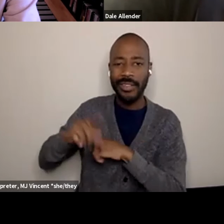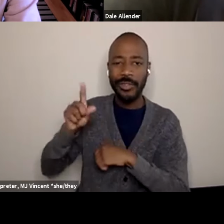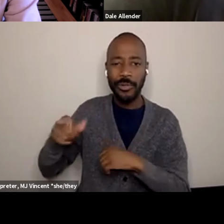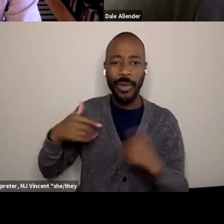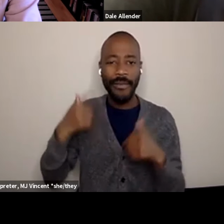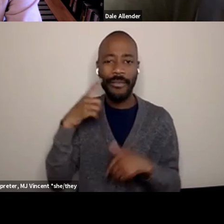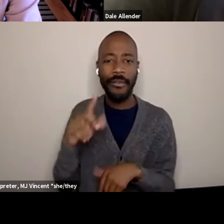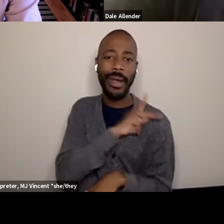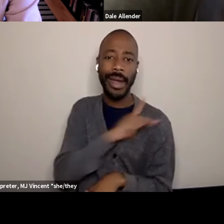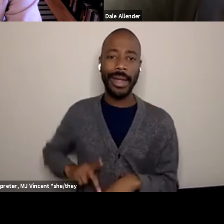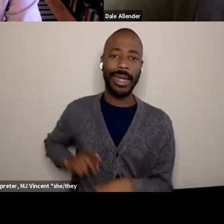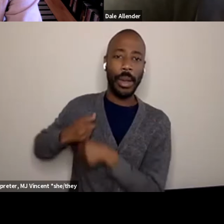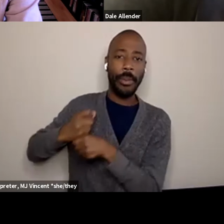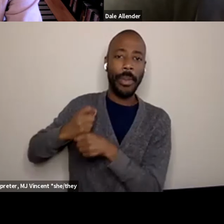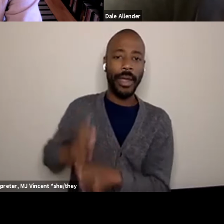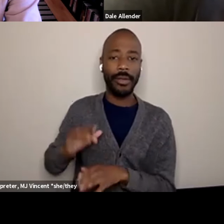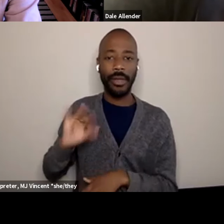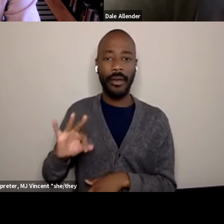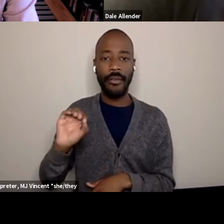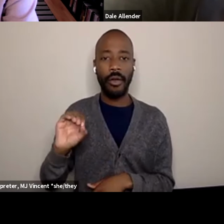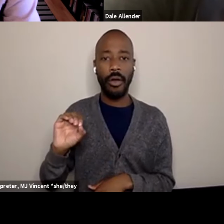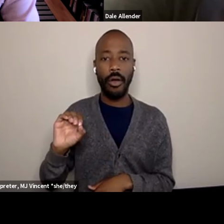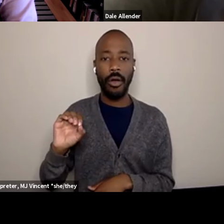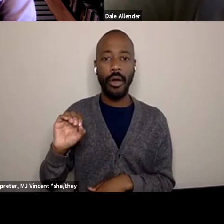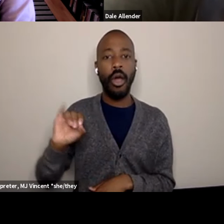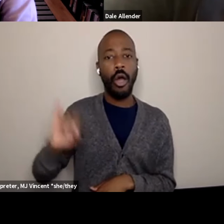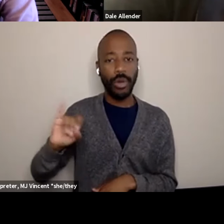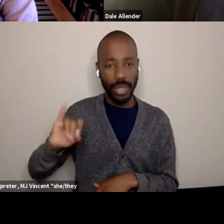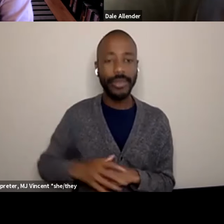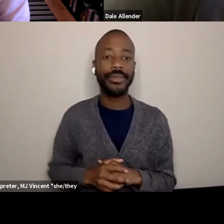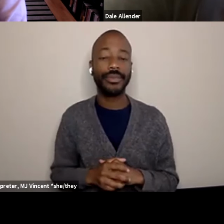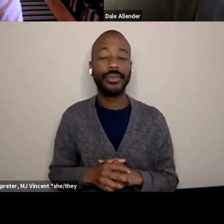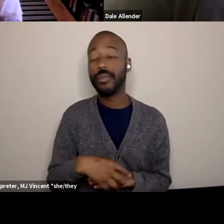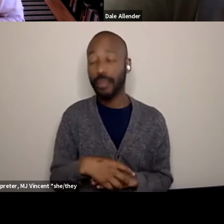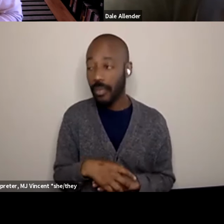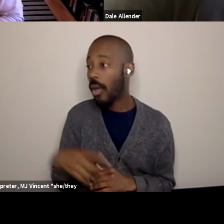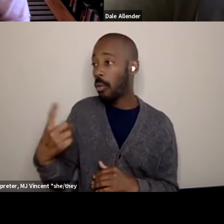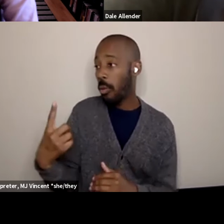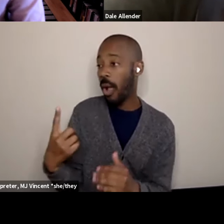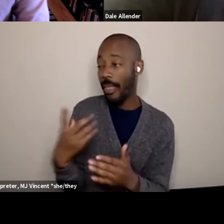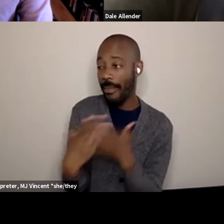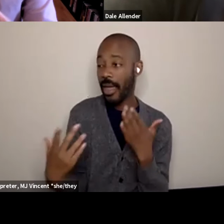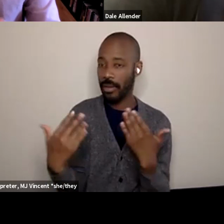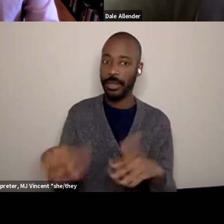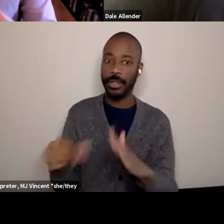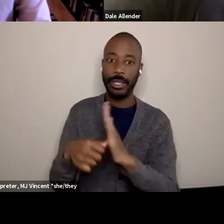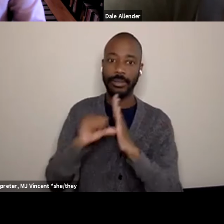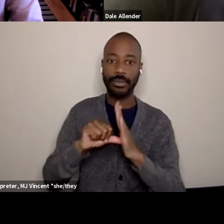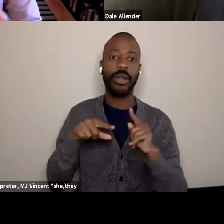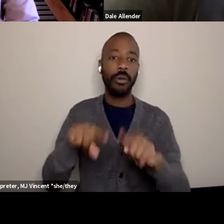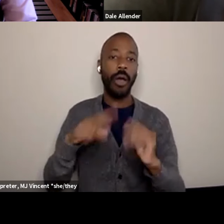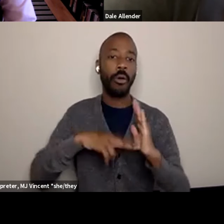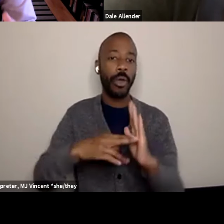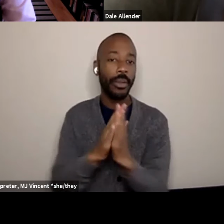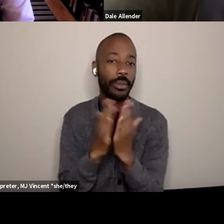work that you're doing is excellent, but I think that one of the things that was so impressive to me when I was reading this book is the rich intellectual